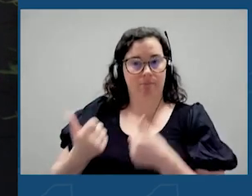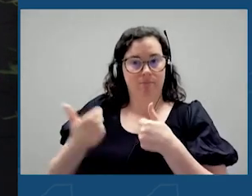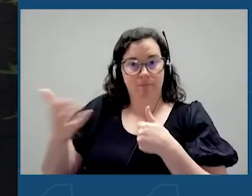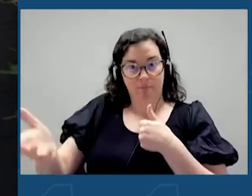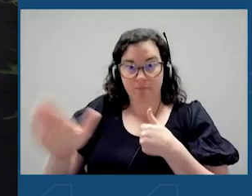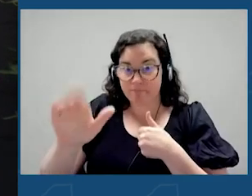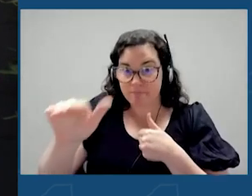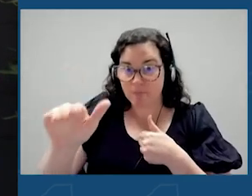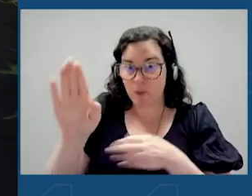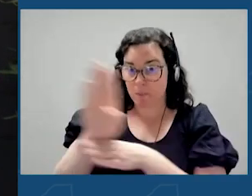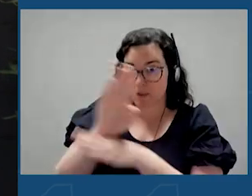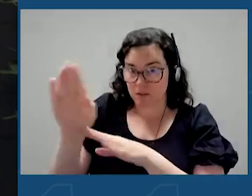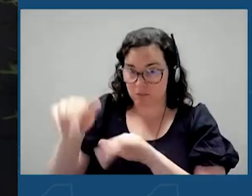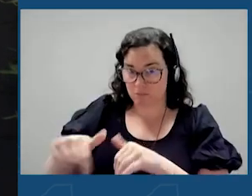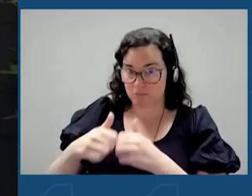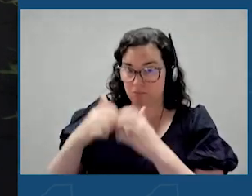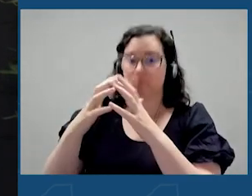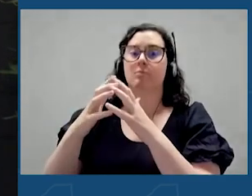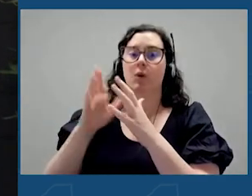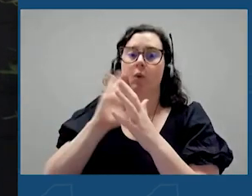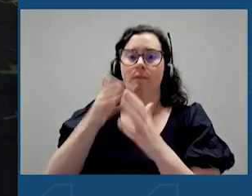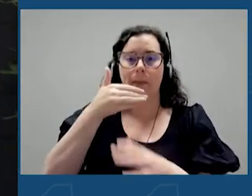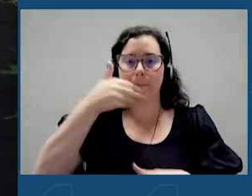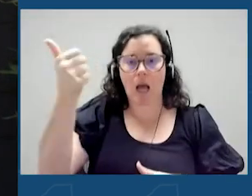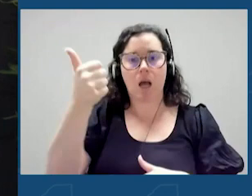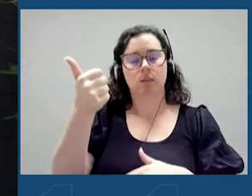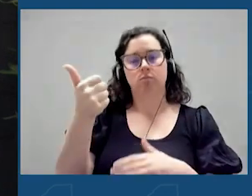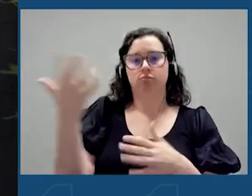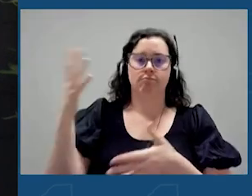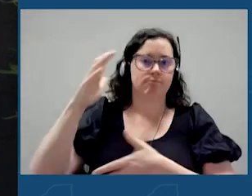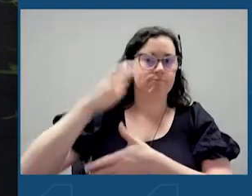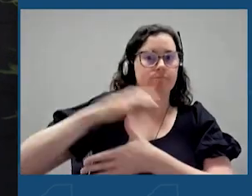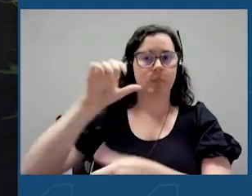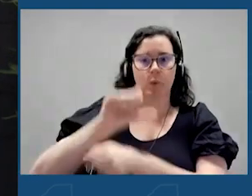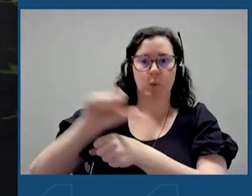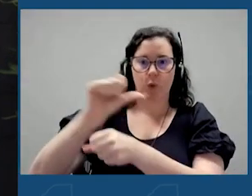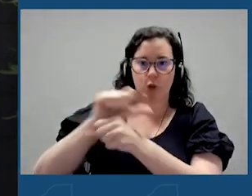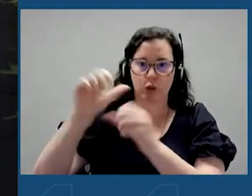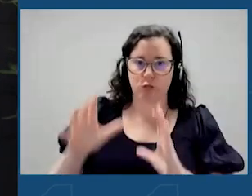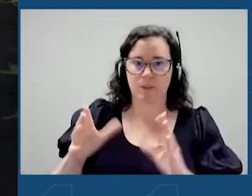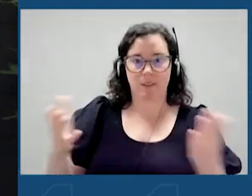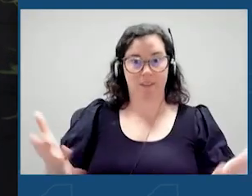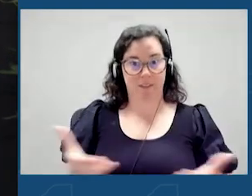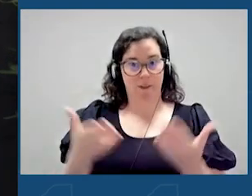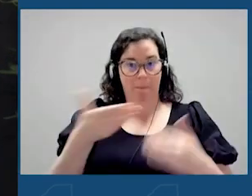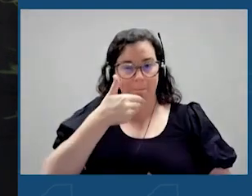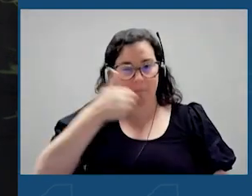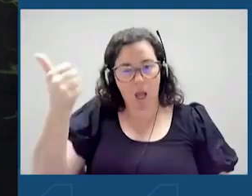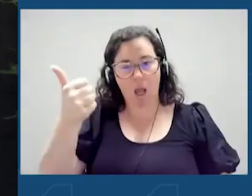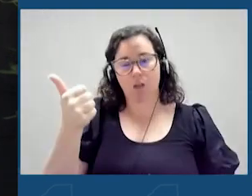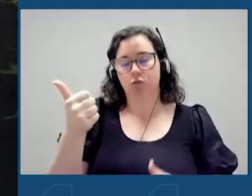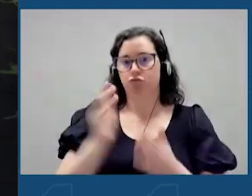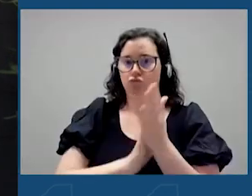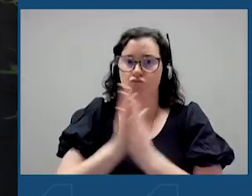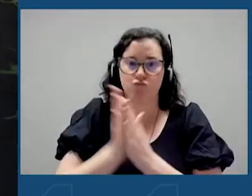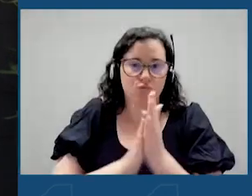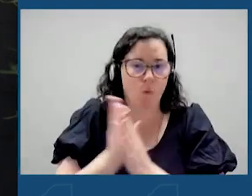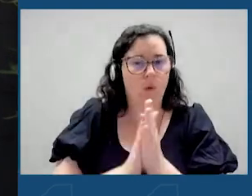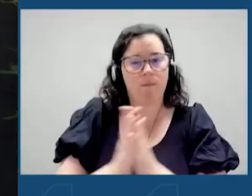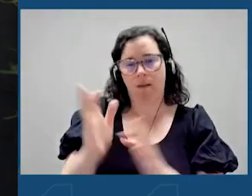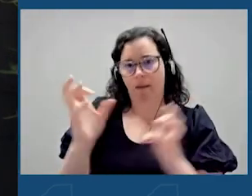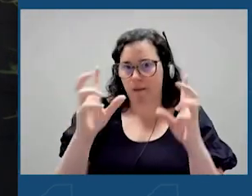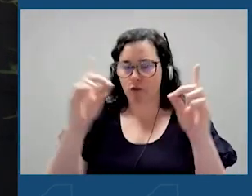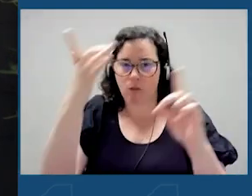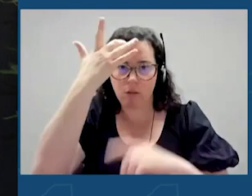here, we'll give you one of the greatest workforces in the world. Right here, highly educated, motivated. It's part of that DNA of